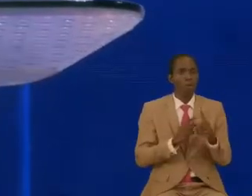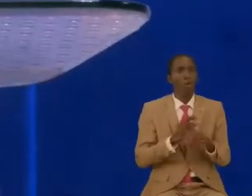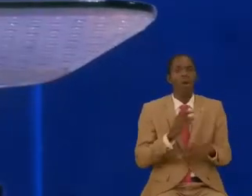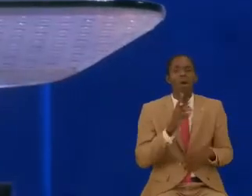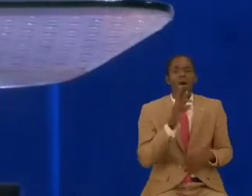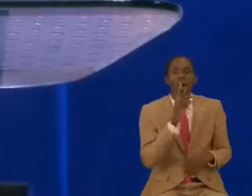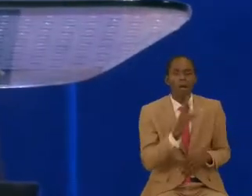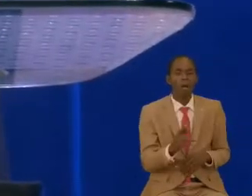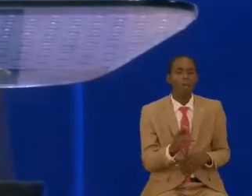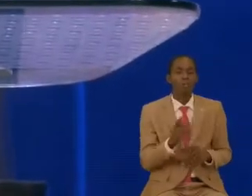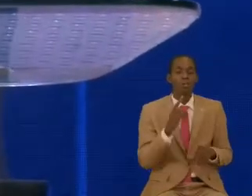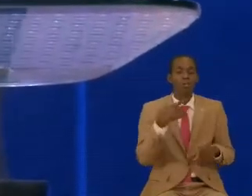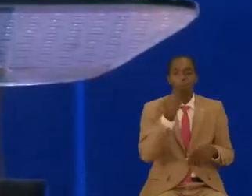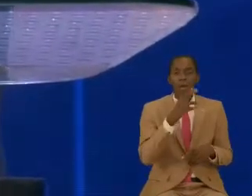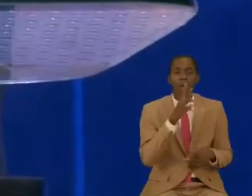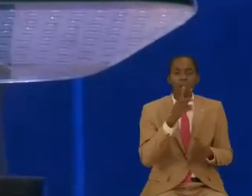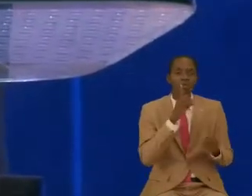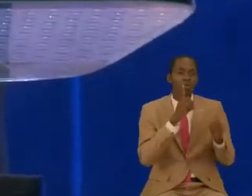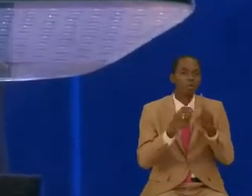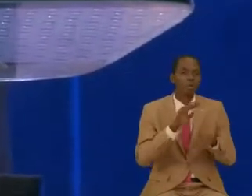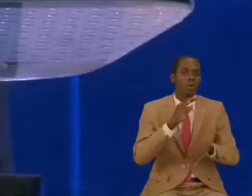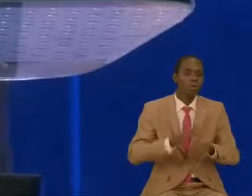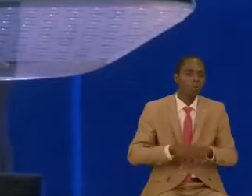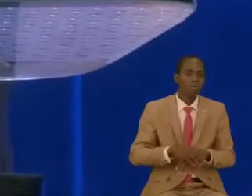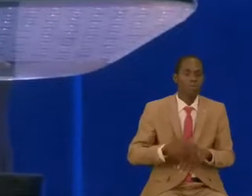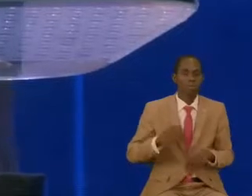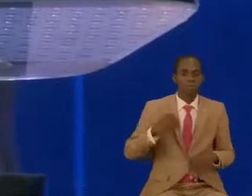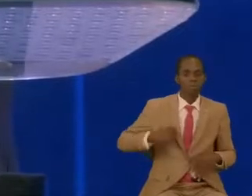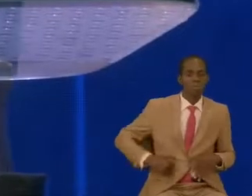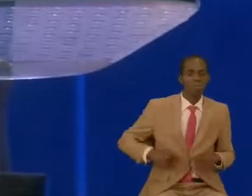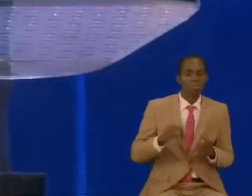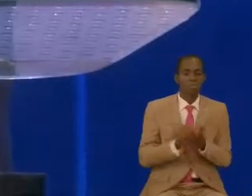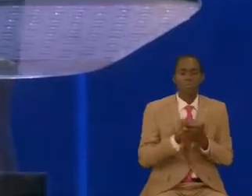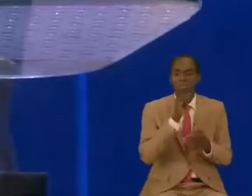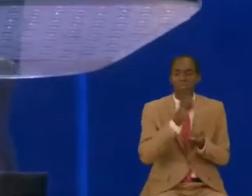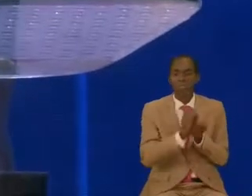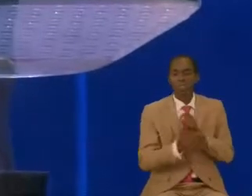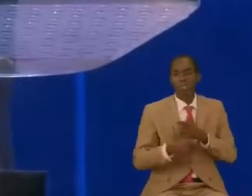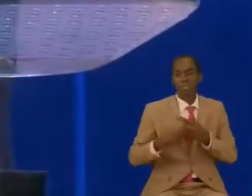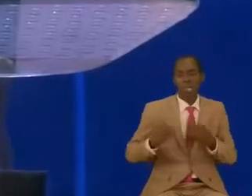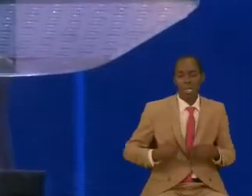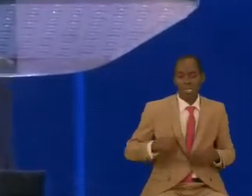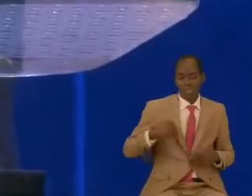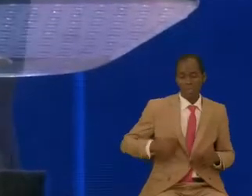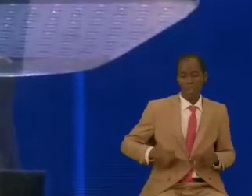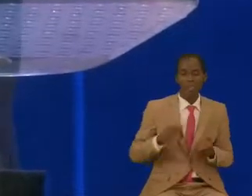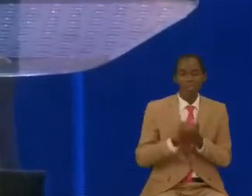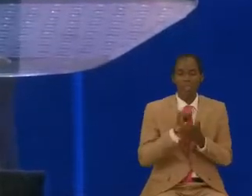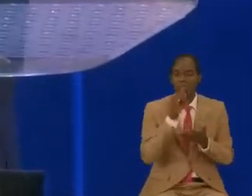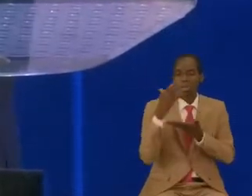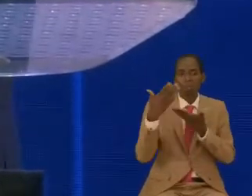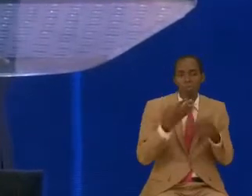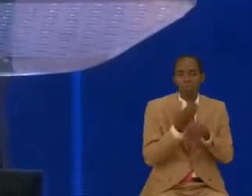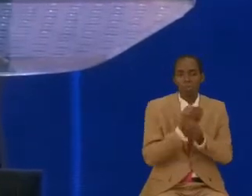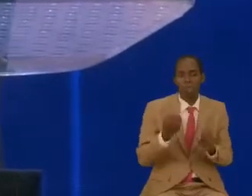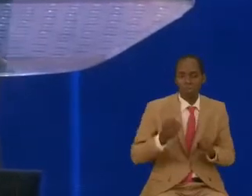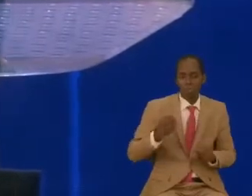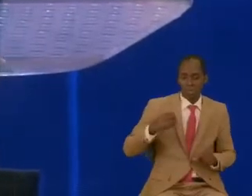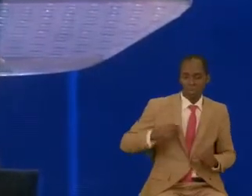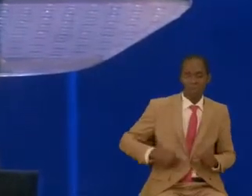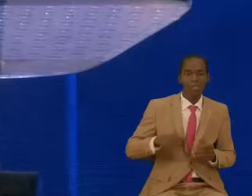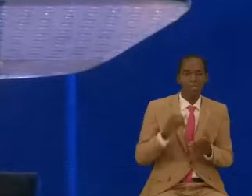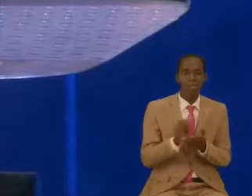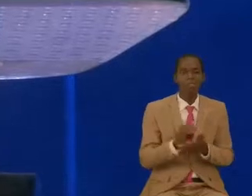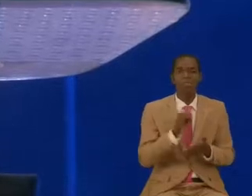emphasizing circumcision that doesn't change the heart, circumcision that does not bring salvation, circumcision that does